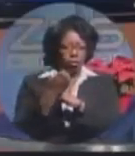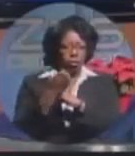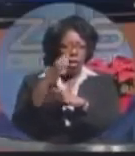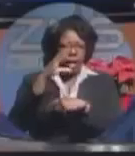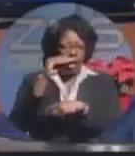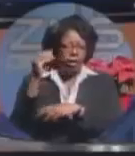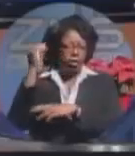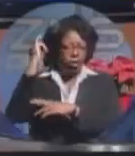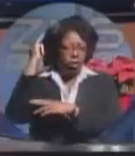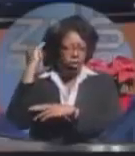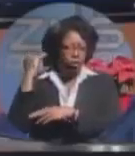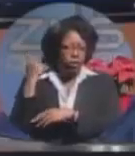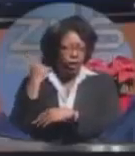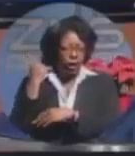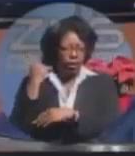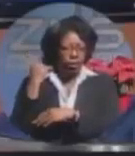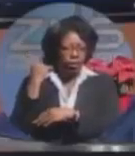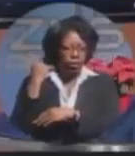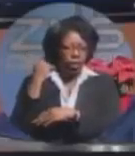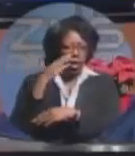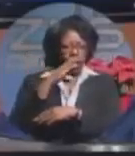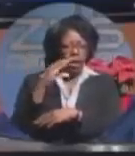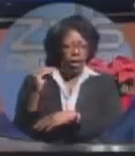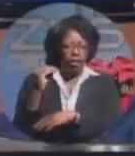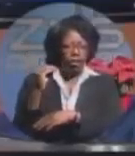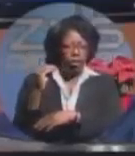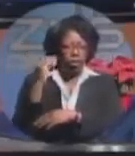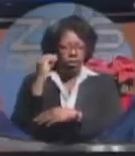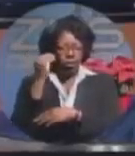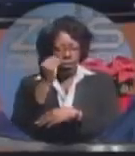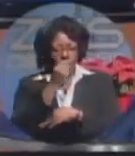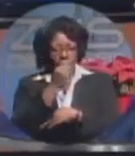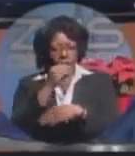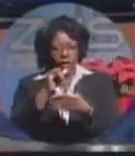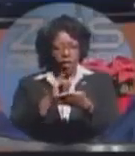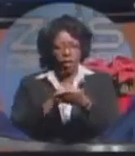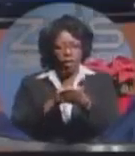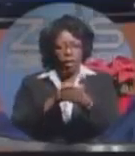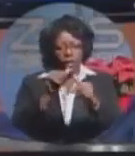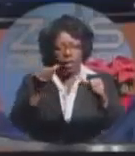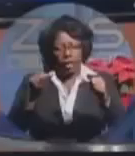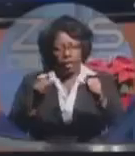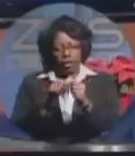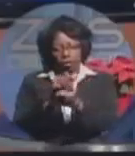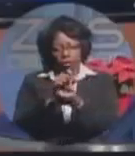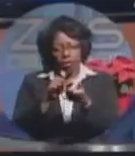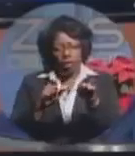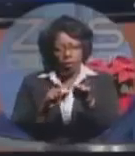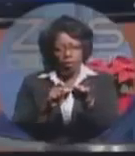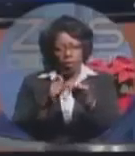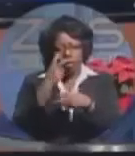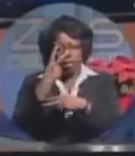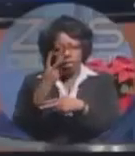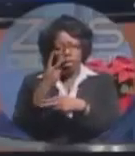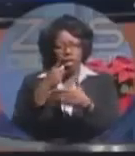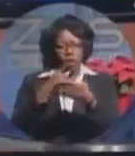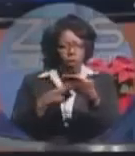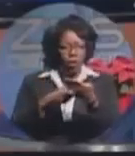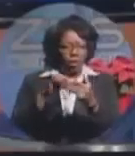juvenile mangroves and casuarinas were impacted. Right now, technical teams are trying to determine just what the size of